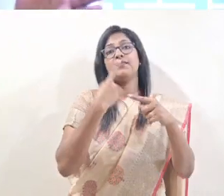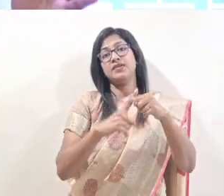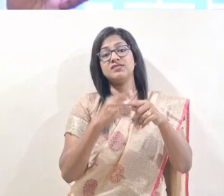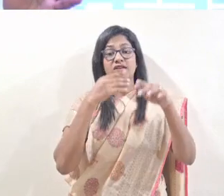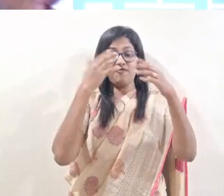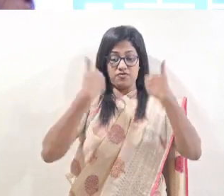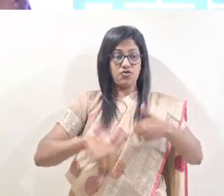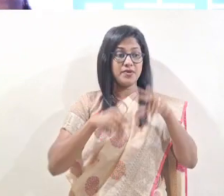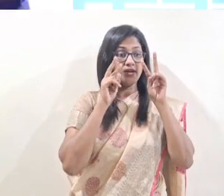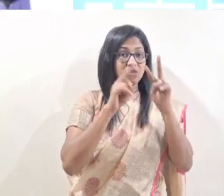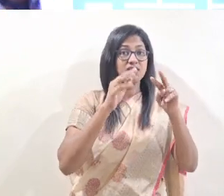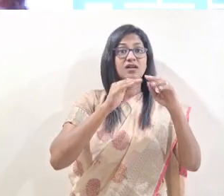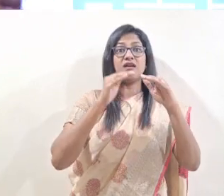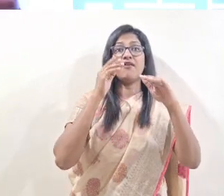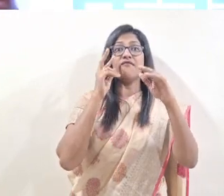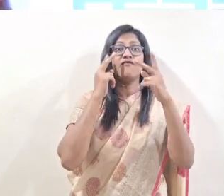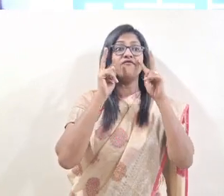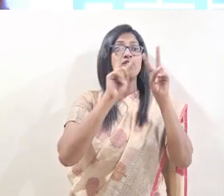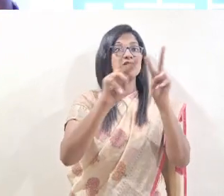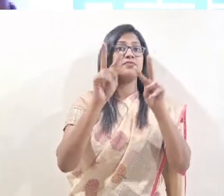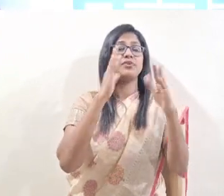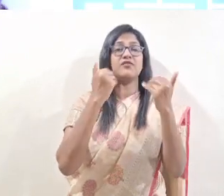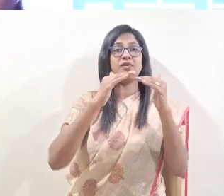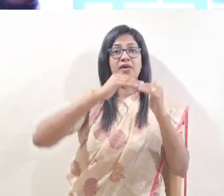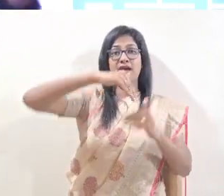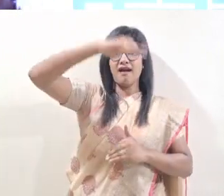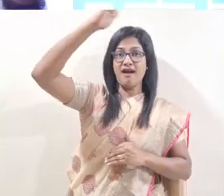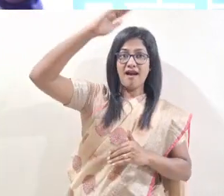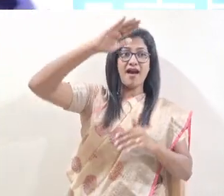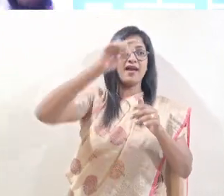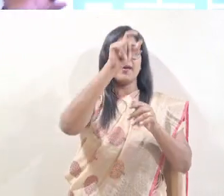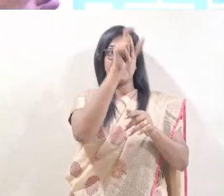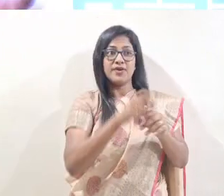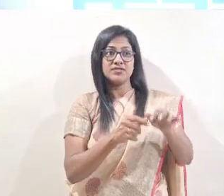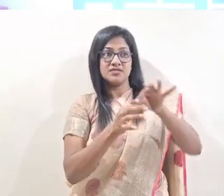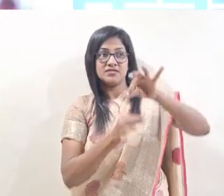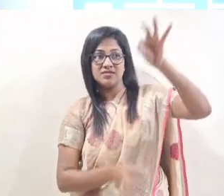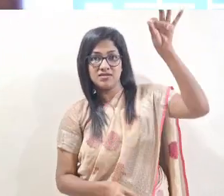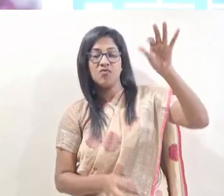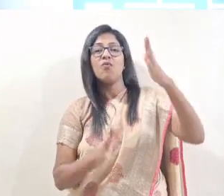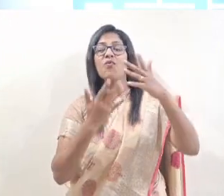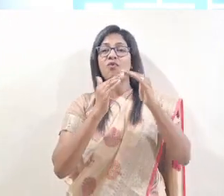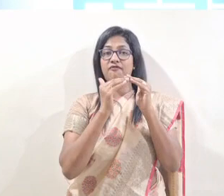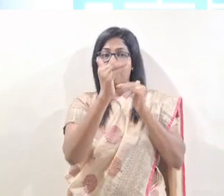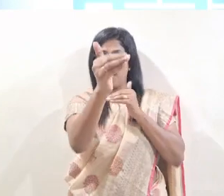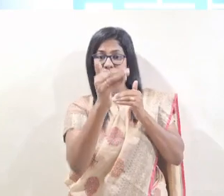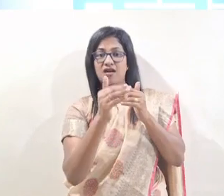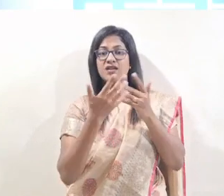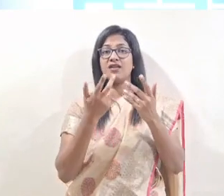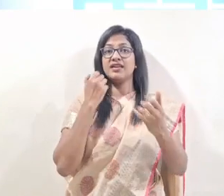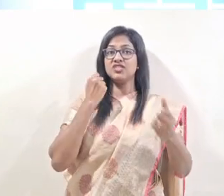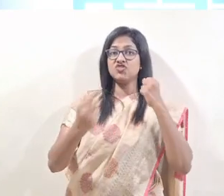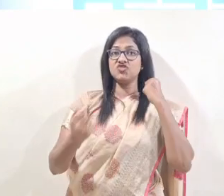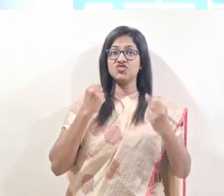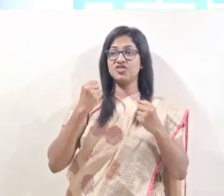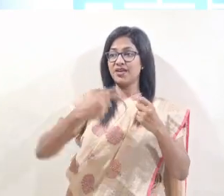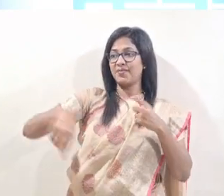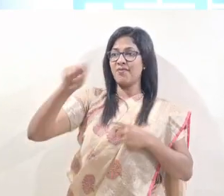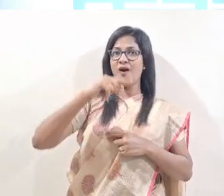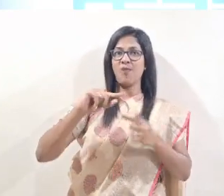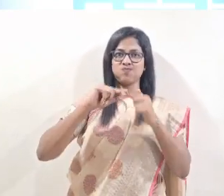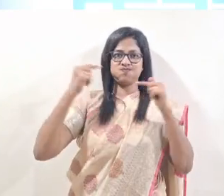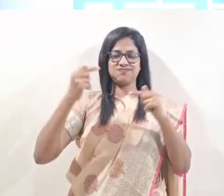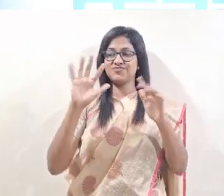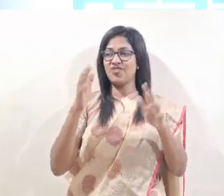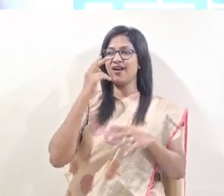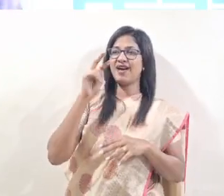visible factors like the height, the diameter of a person, if I may call it that way. So gym going people, please don't